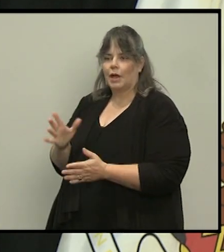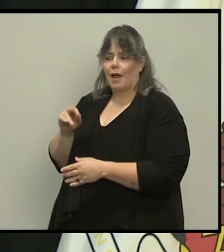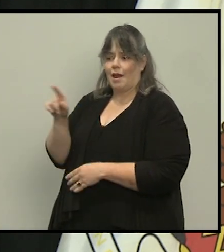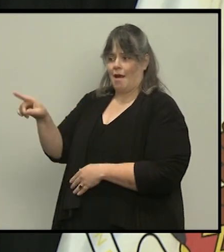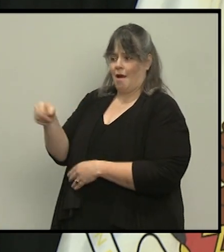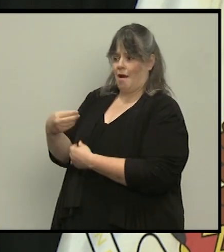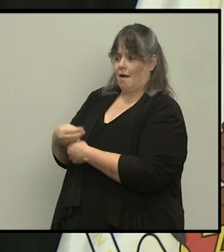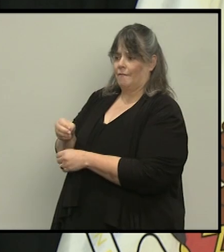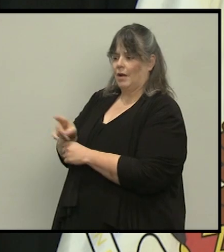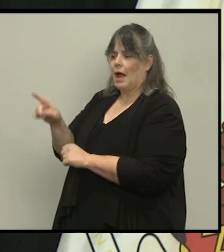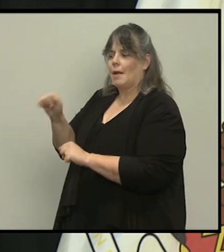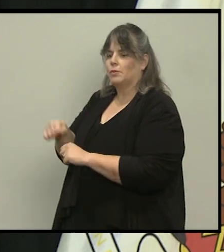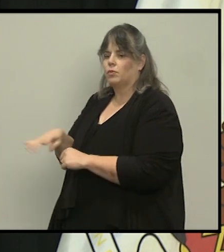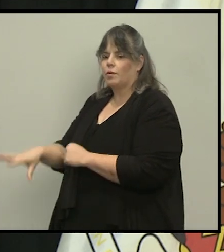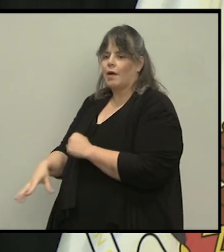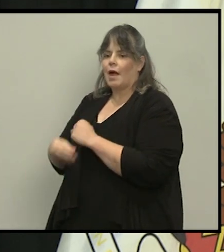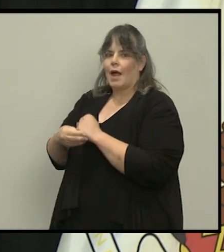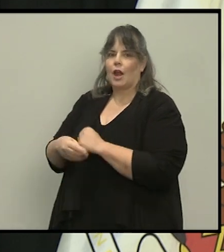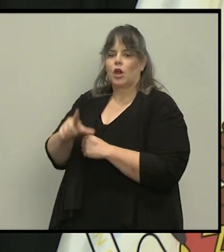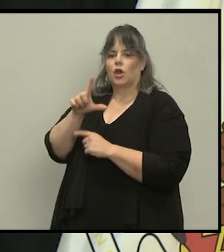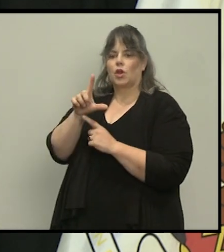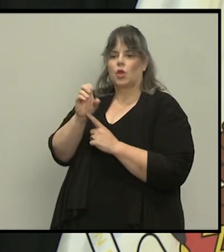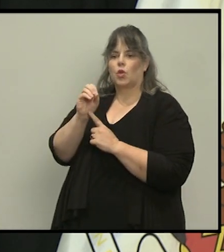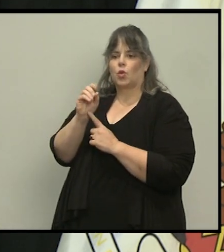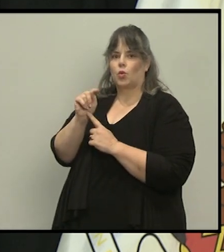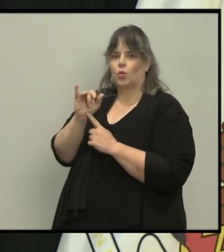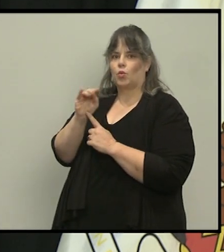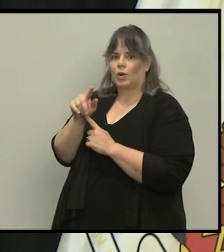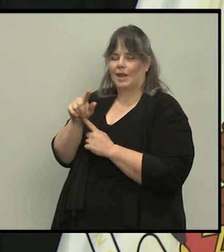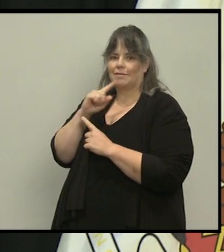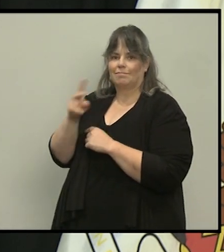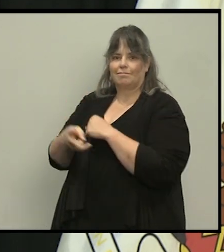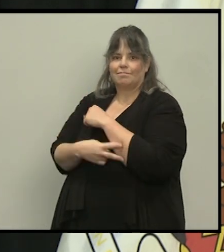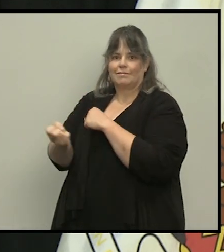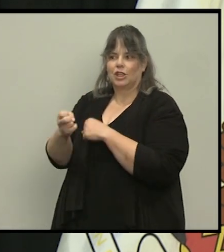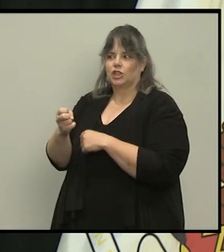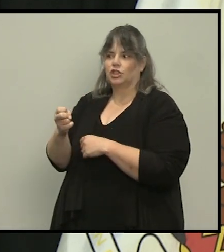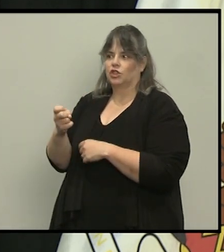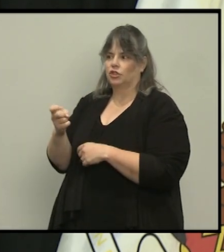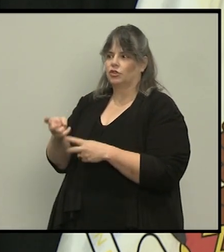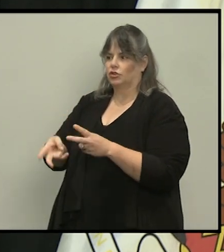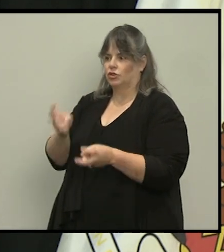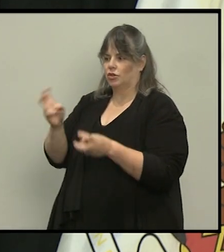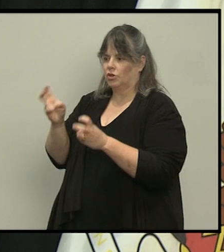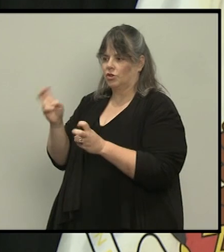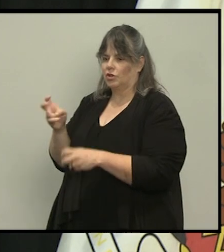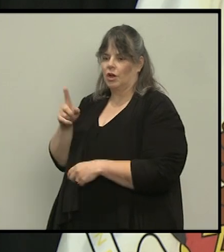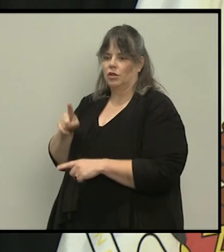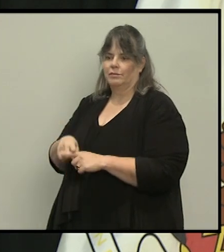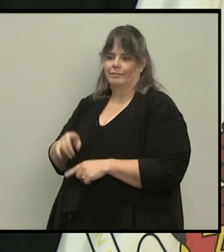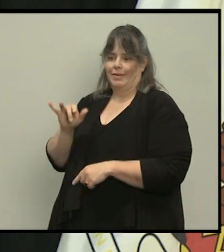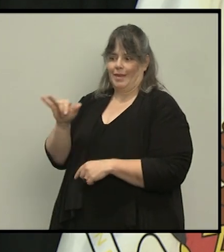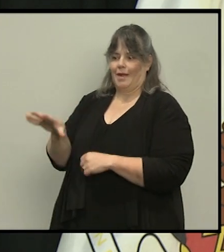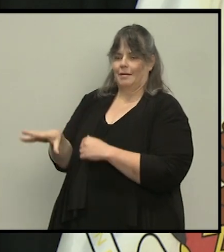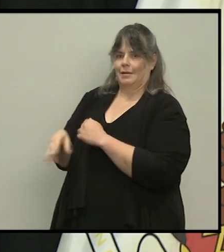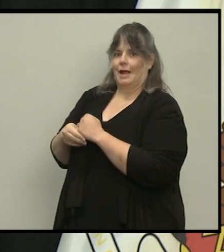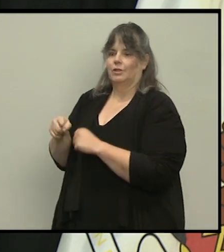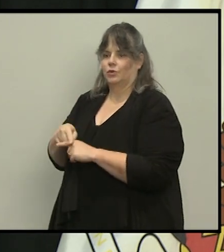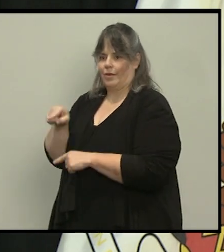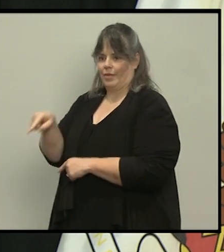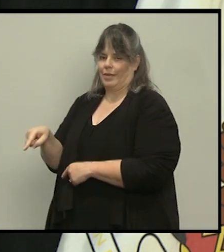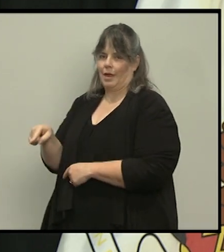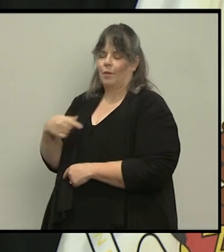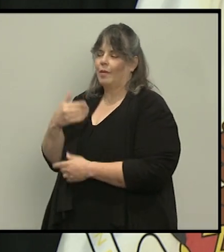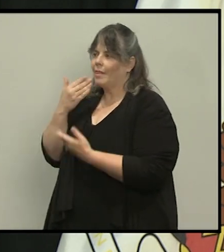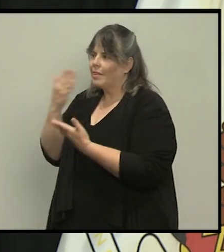have been able to add looting charges to 19 of these instances of burglaries, and we thank them for